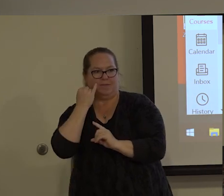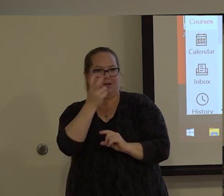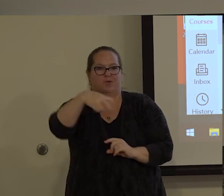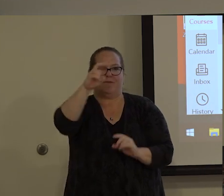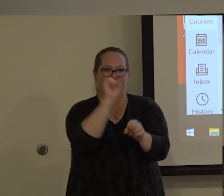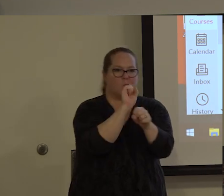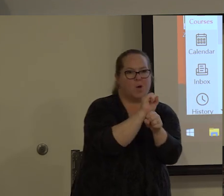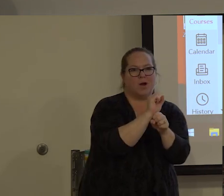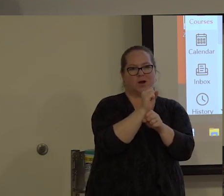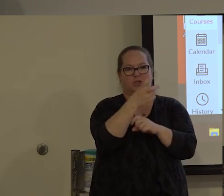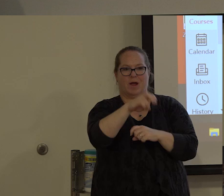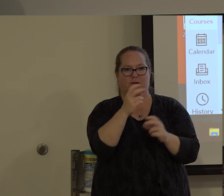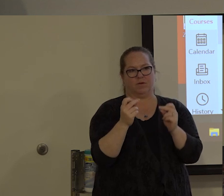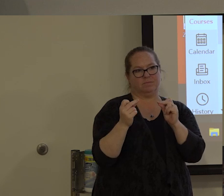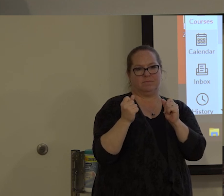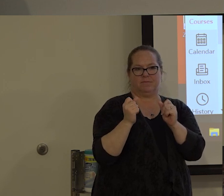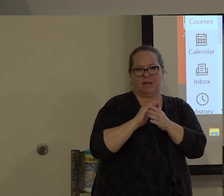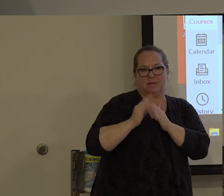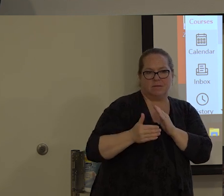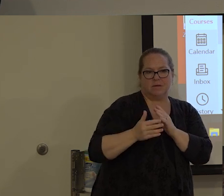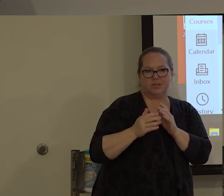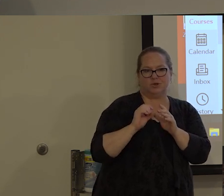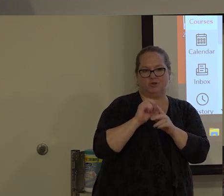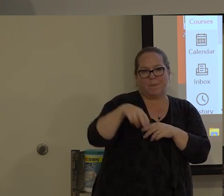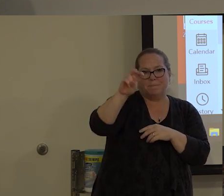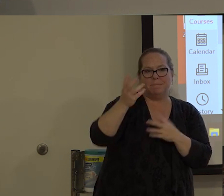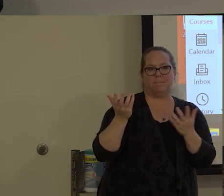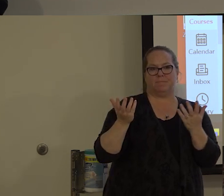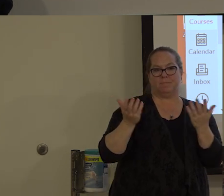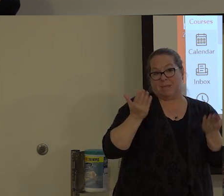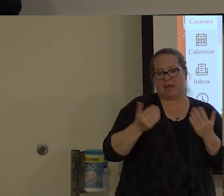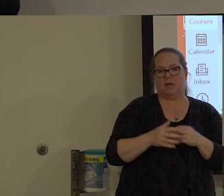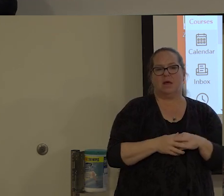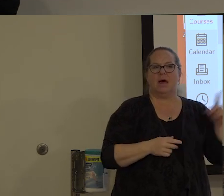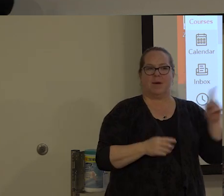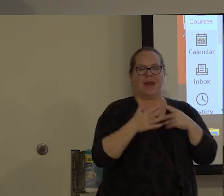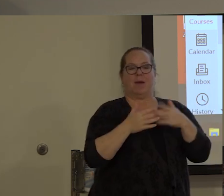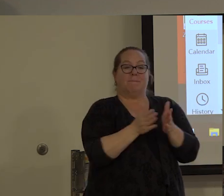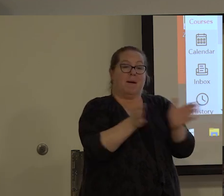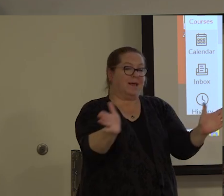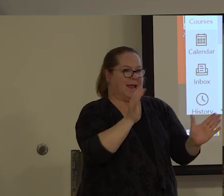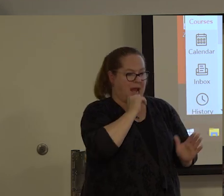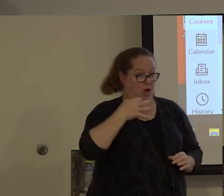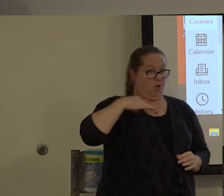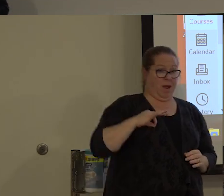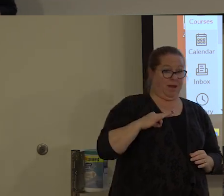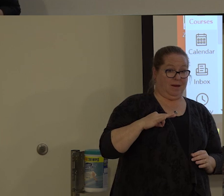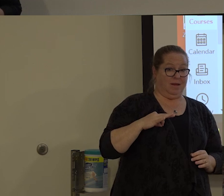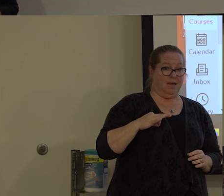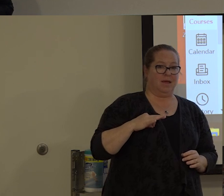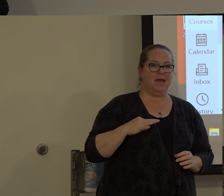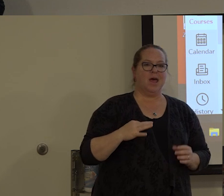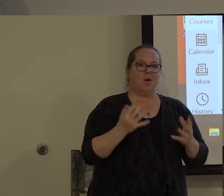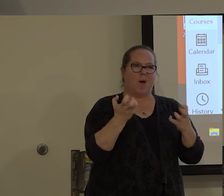or traveling for a quick trip. But because this is public facing and not really credit bearing, we wanted to find more